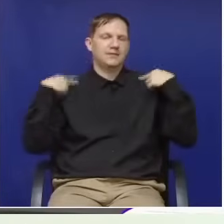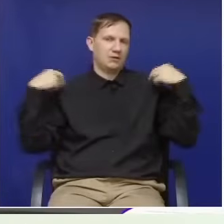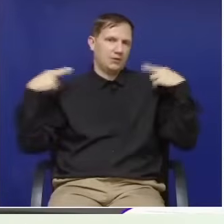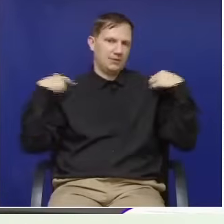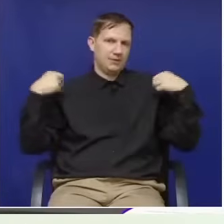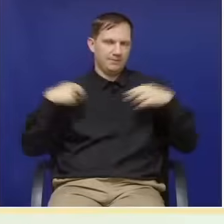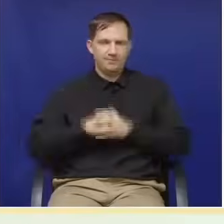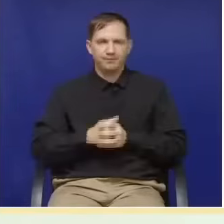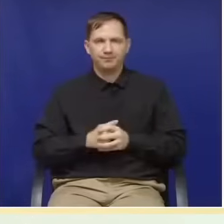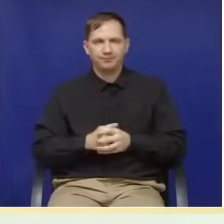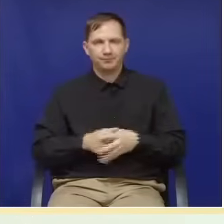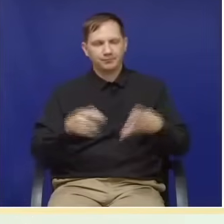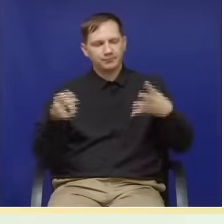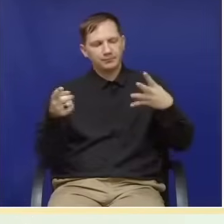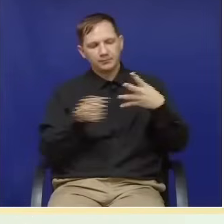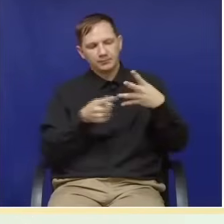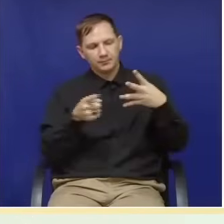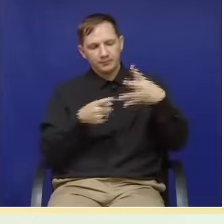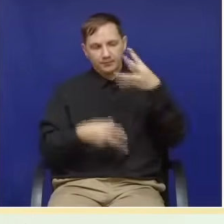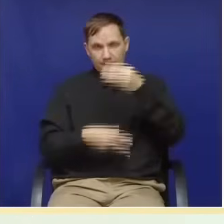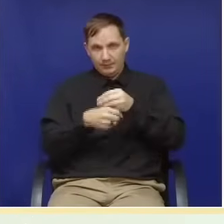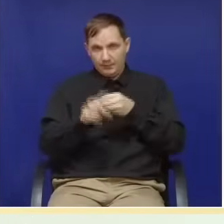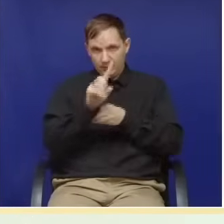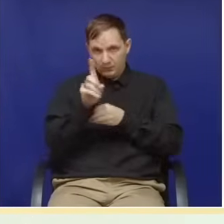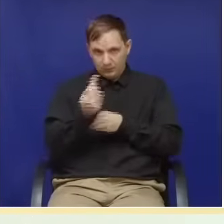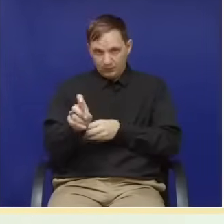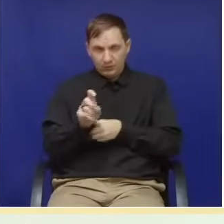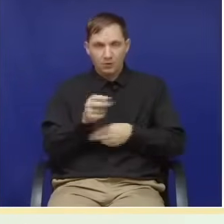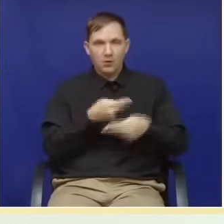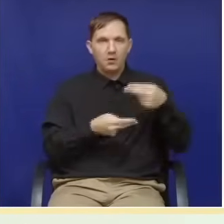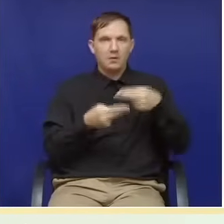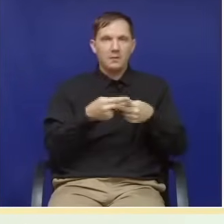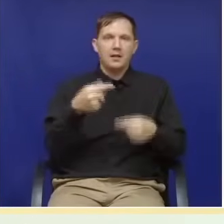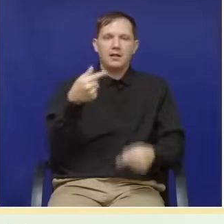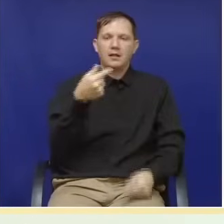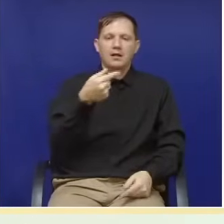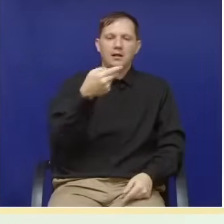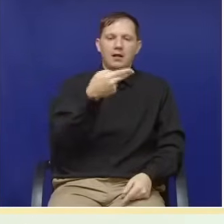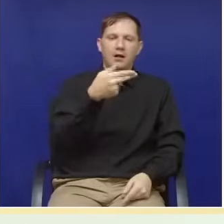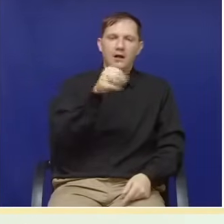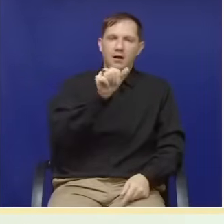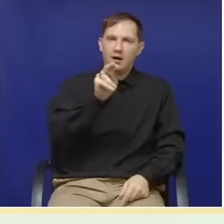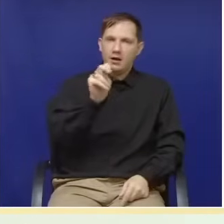The third supplementary question will be asked by the Honourable Garner.